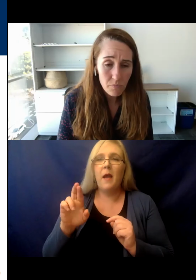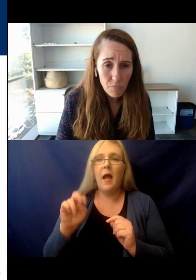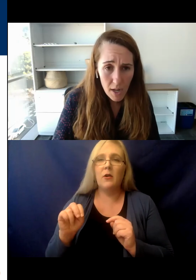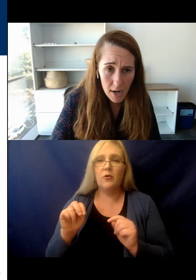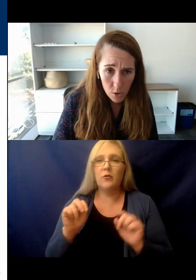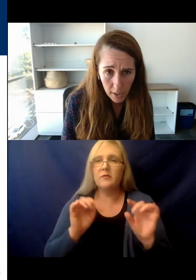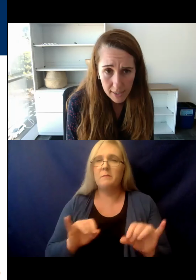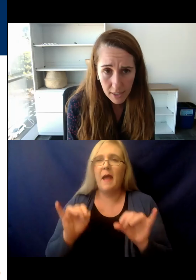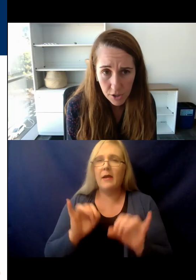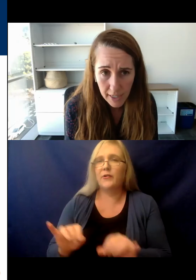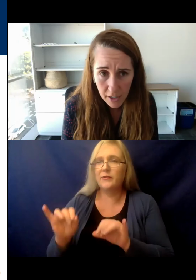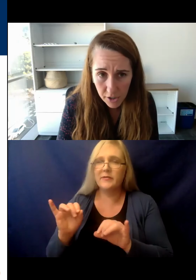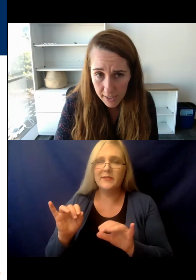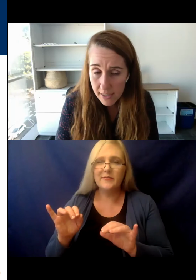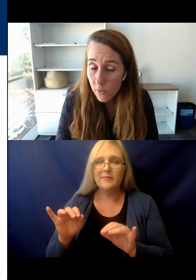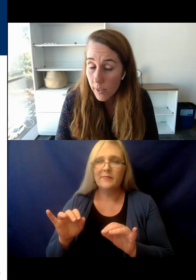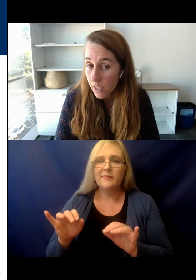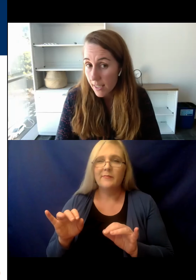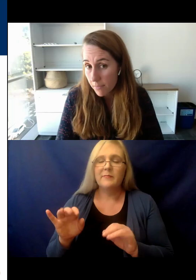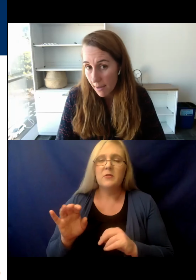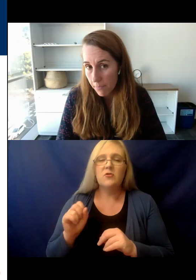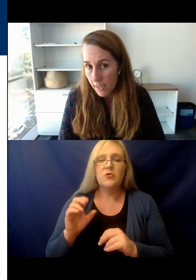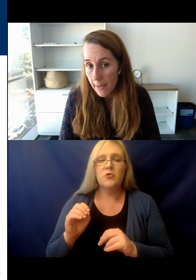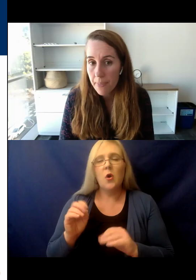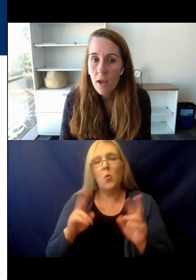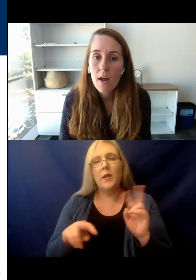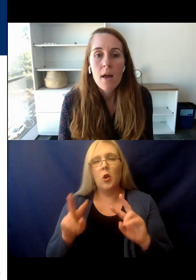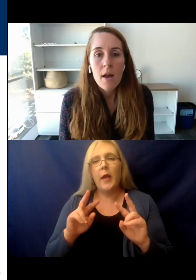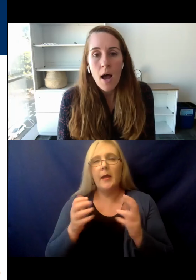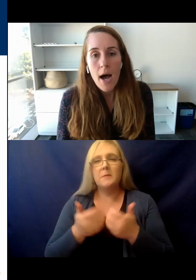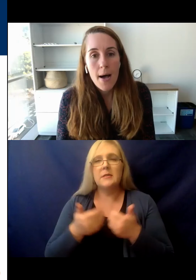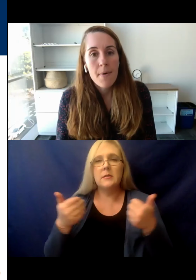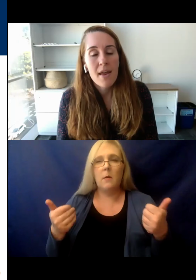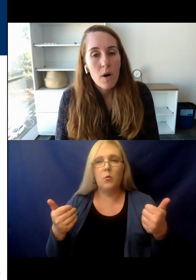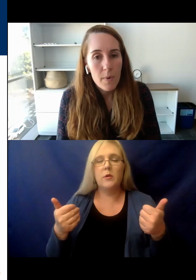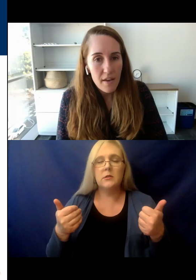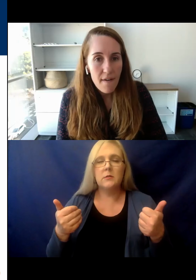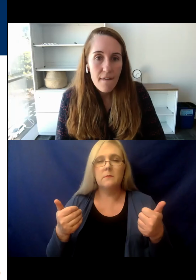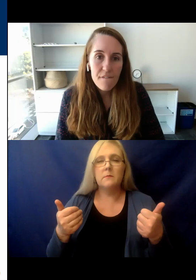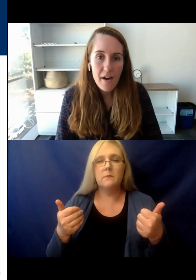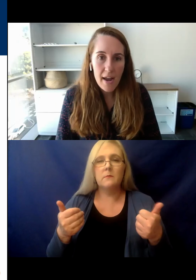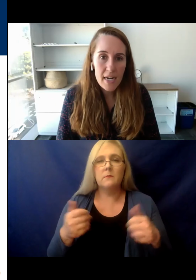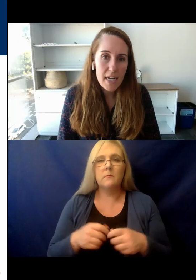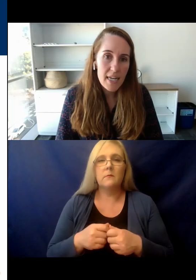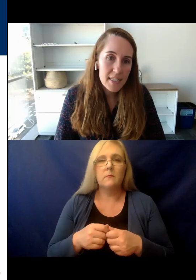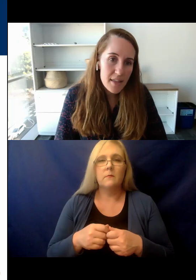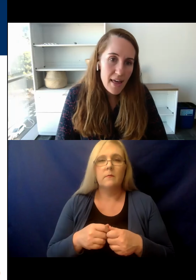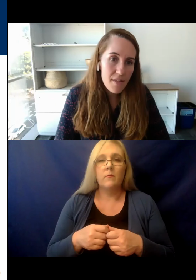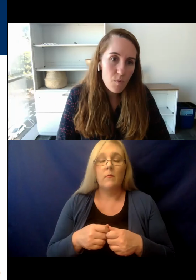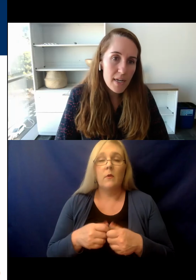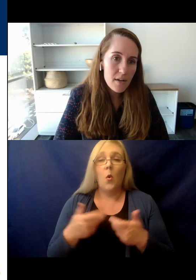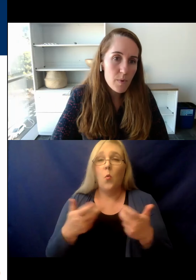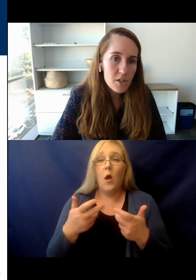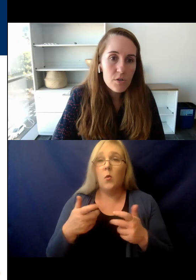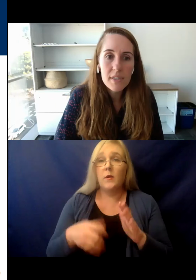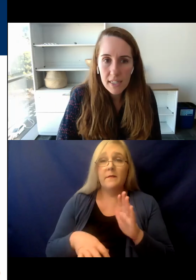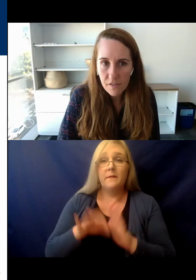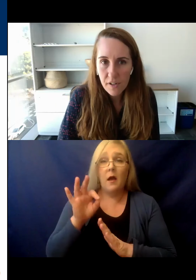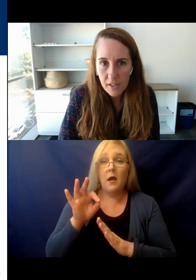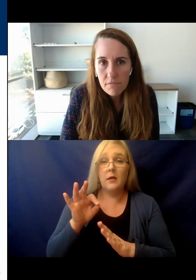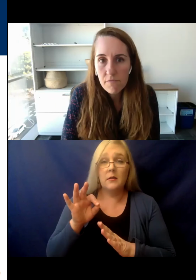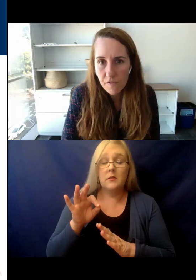environmental and organizational characteristics. So we looked at them separately. And what we find is that we